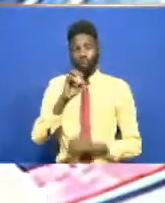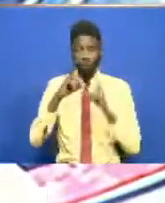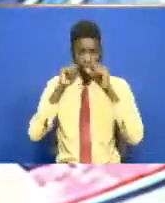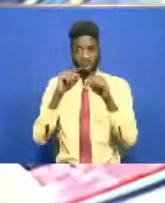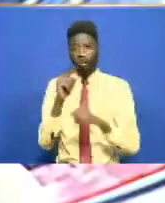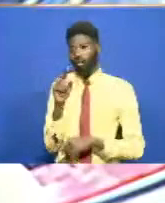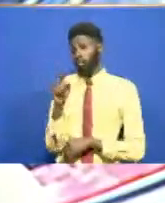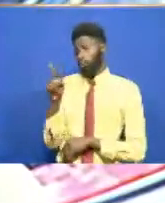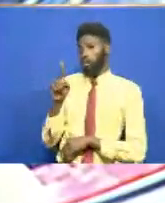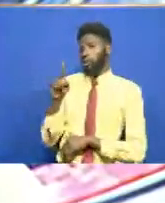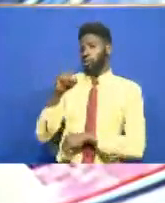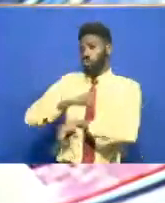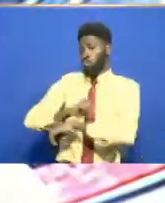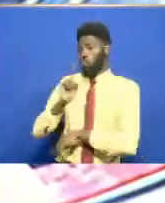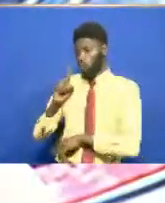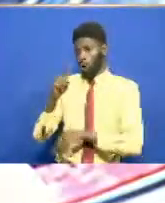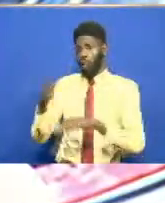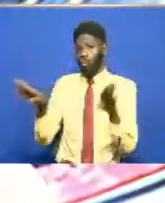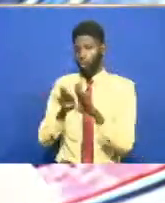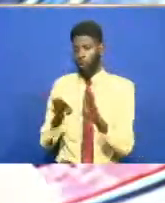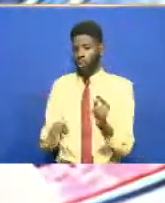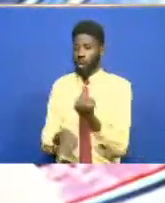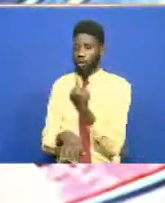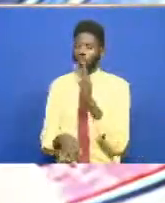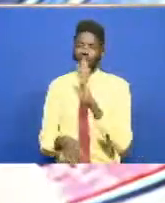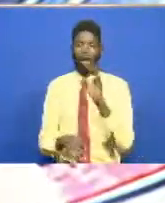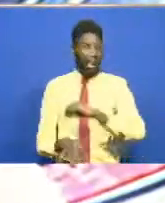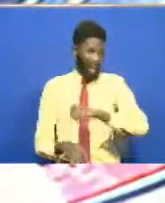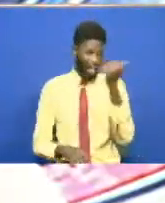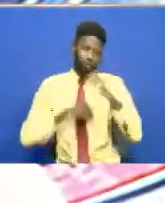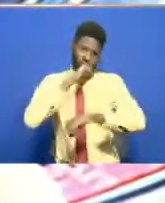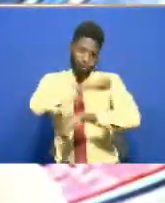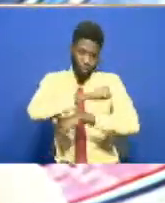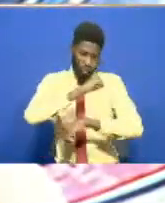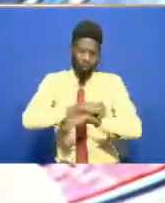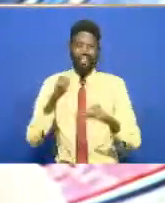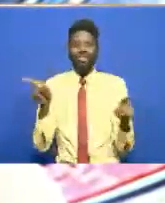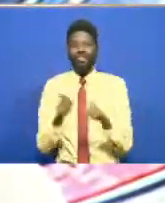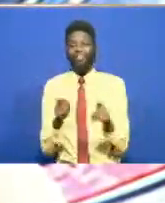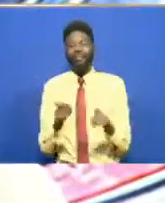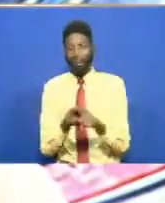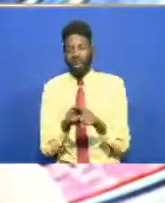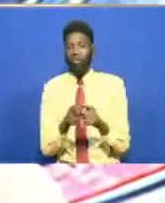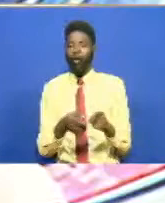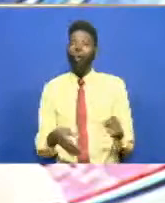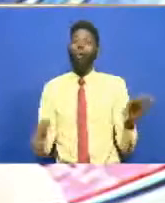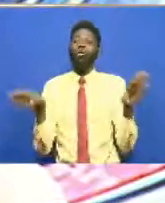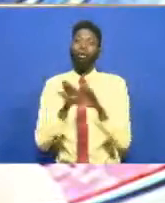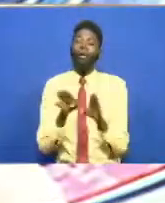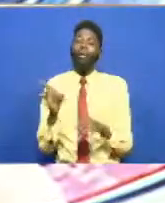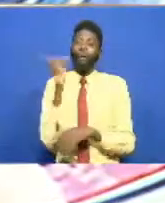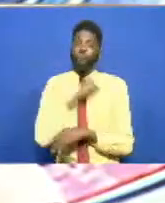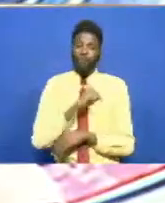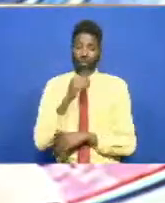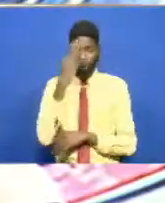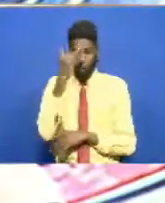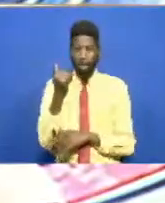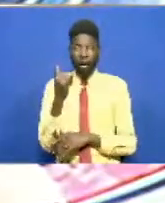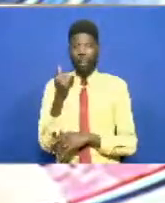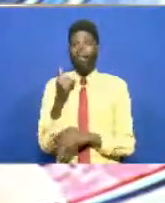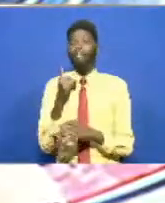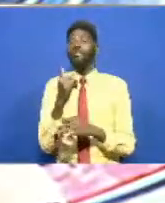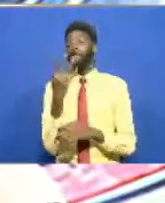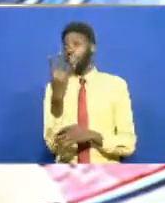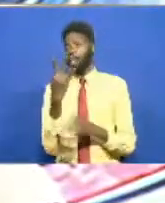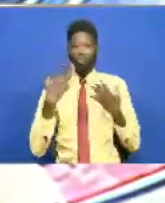that has been closed down. There's another learning institution in the coastal region that has also been affected after some cases, about